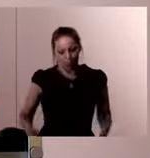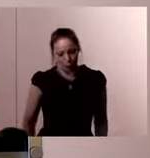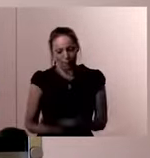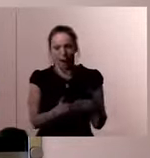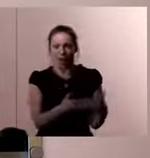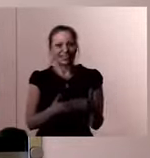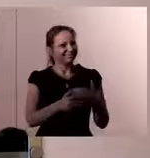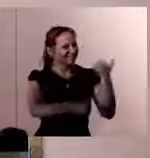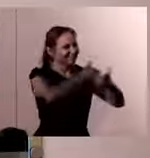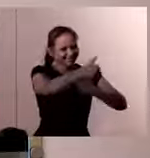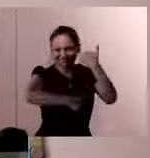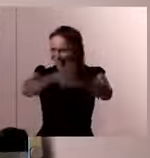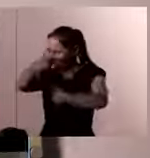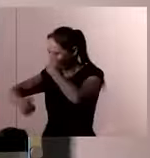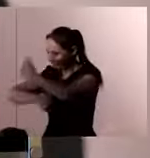Congratulations.